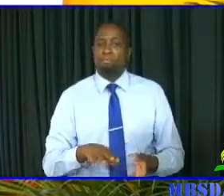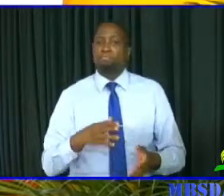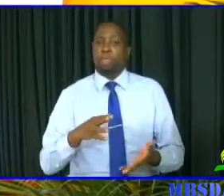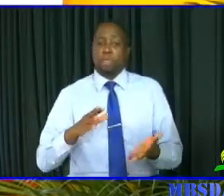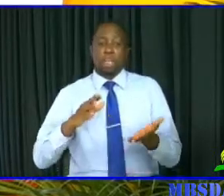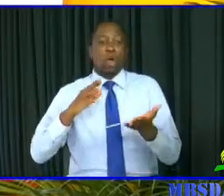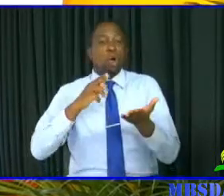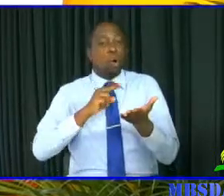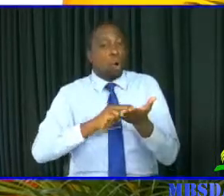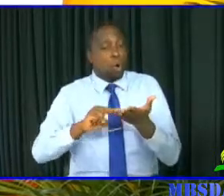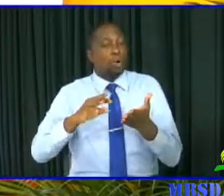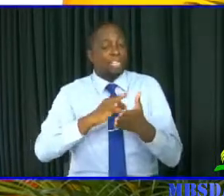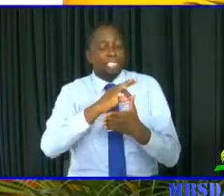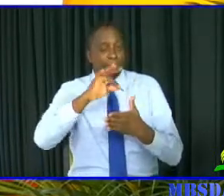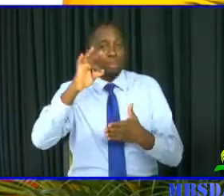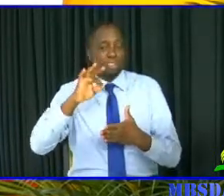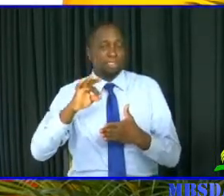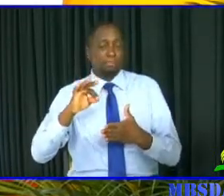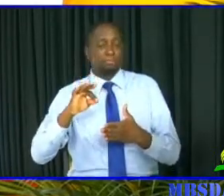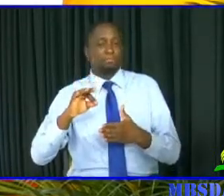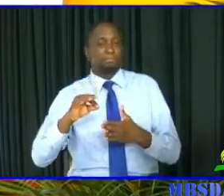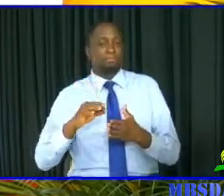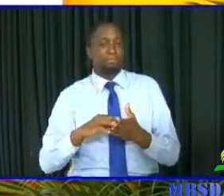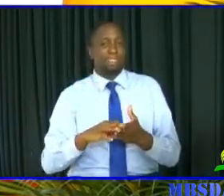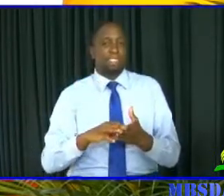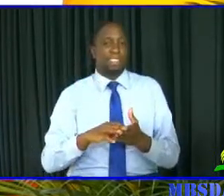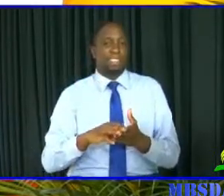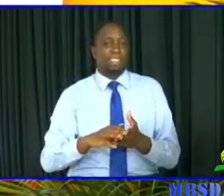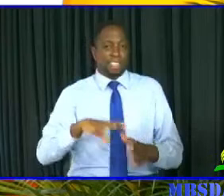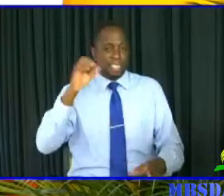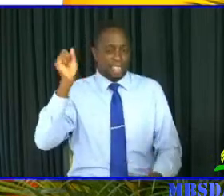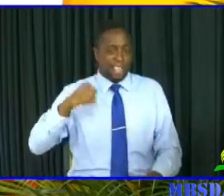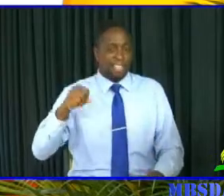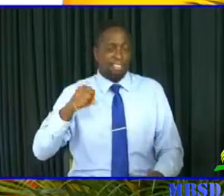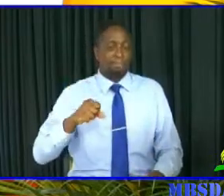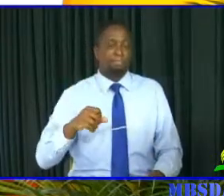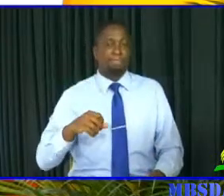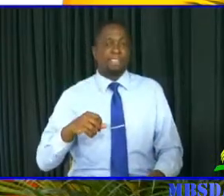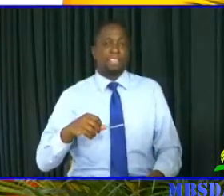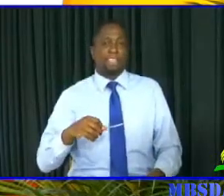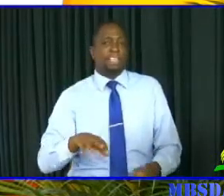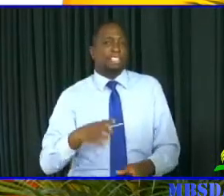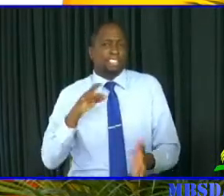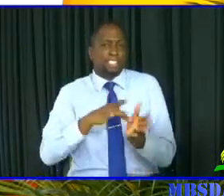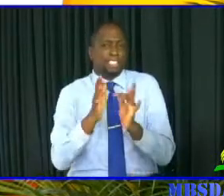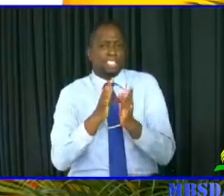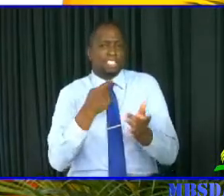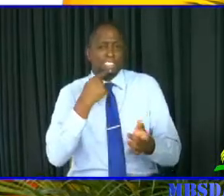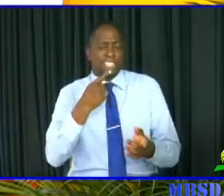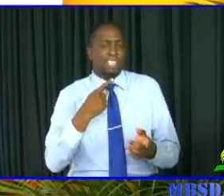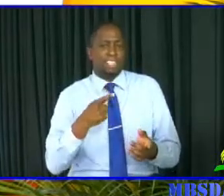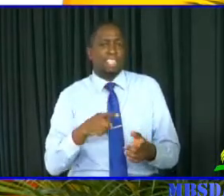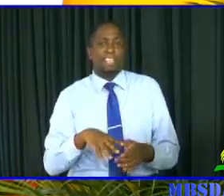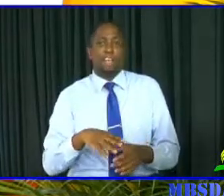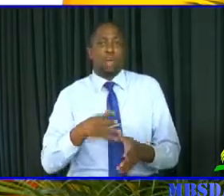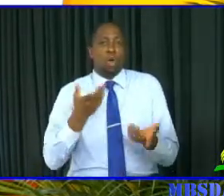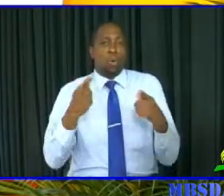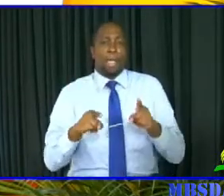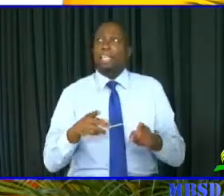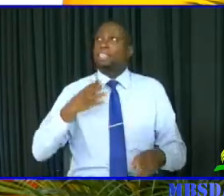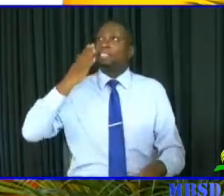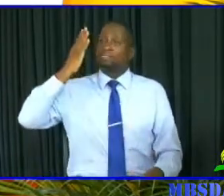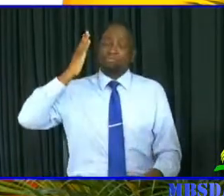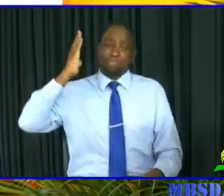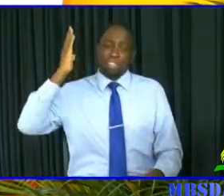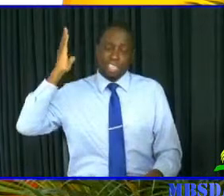Holy Spirit, and I say person because Jesus said, when he, the Spirit of truth, is come, not when